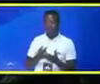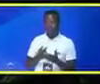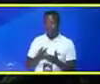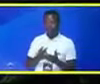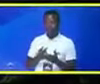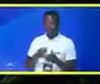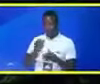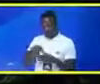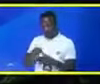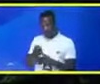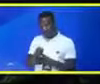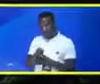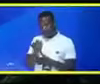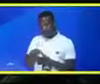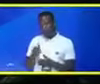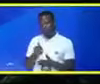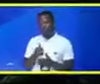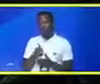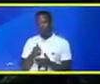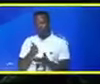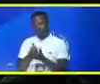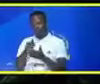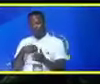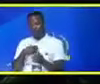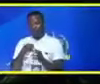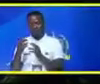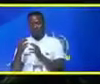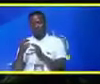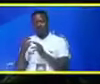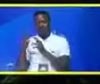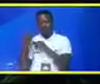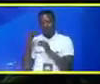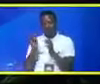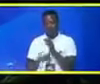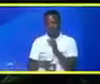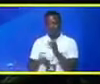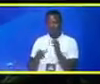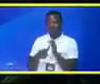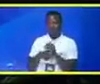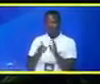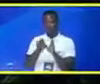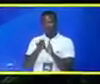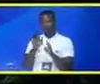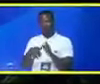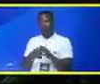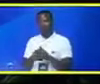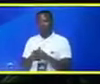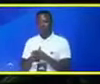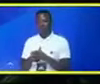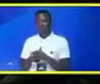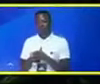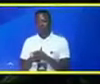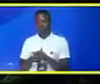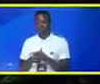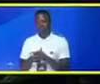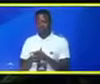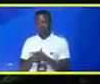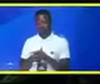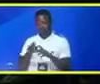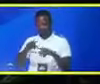key. This key has a track record of opening closed doors. It's called the force of